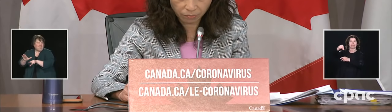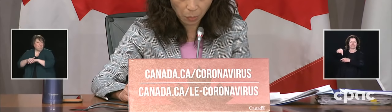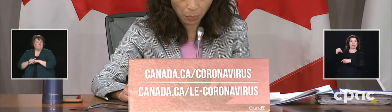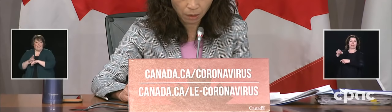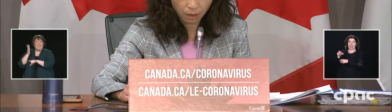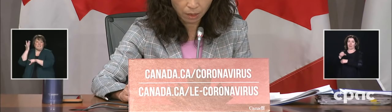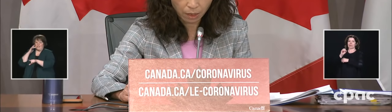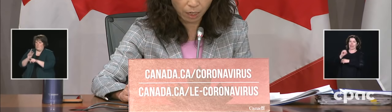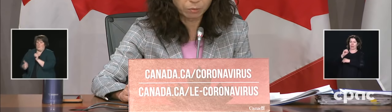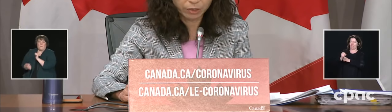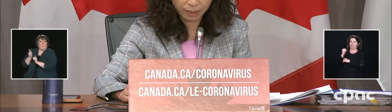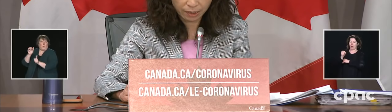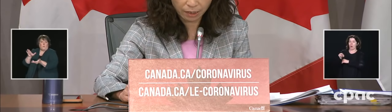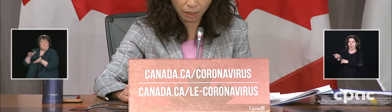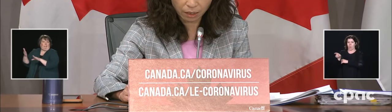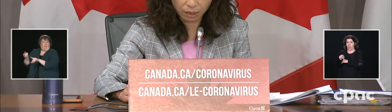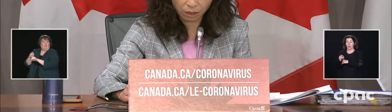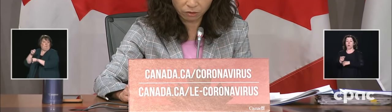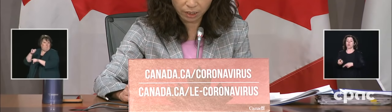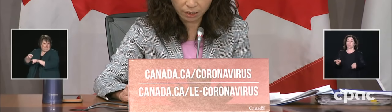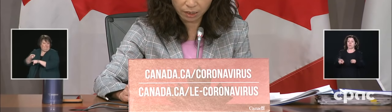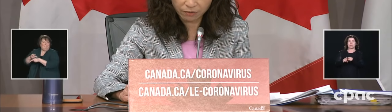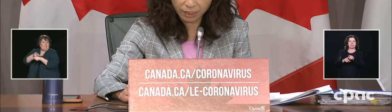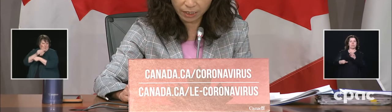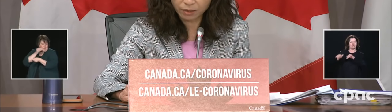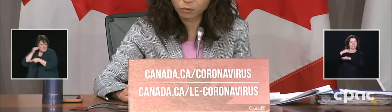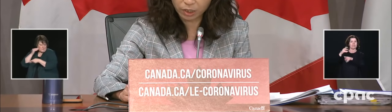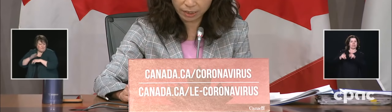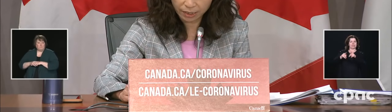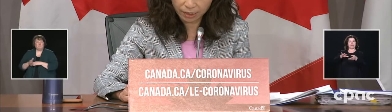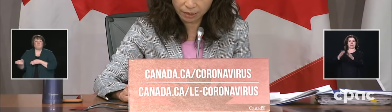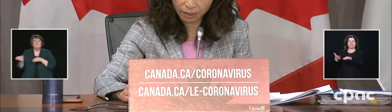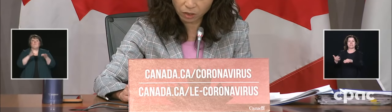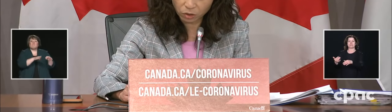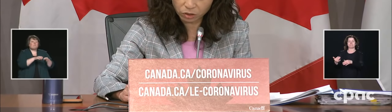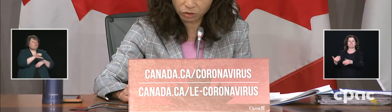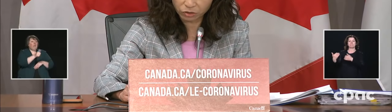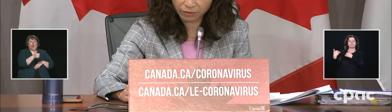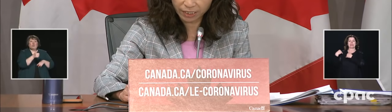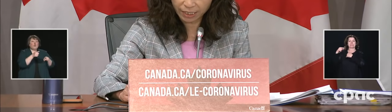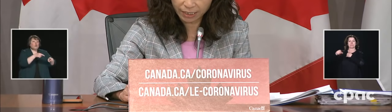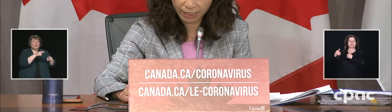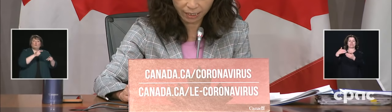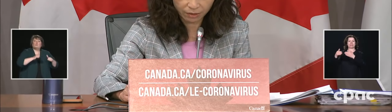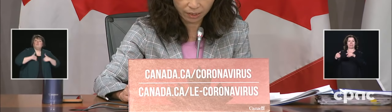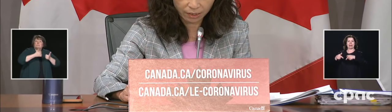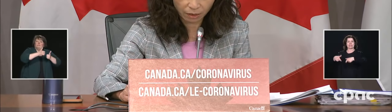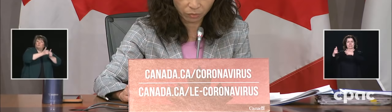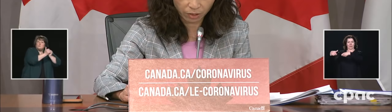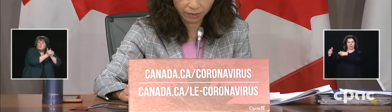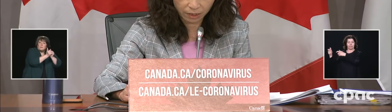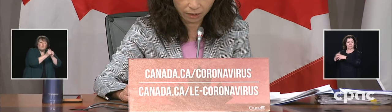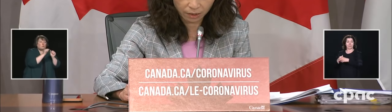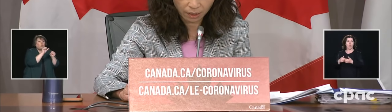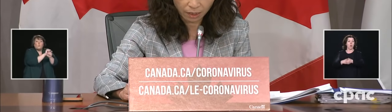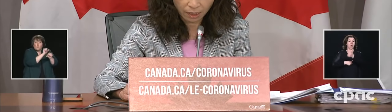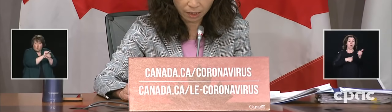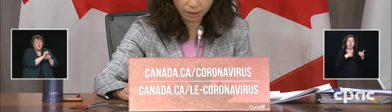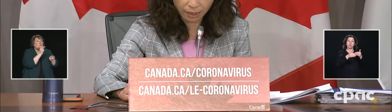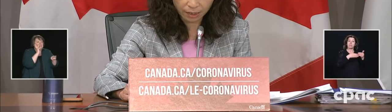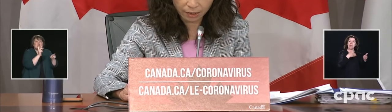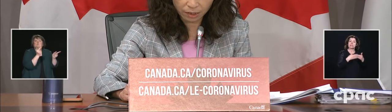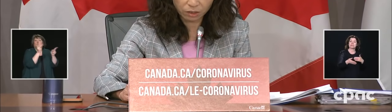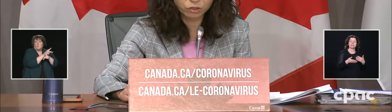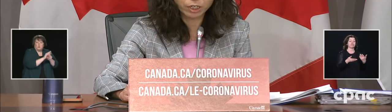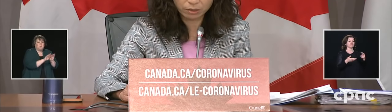Canada. Outbreaks in other congregate living and work settings are also driving case counts in some provinces.